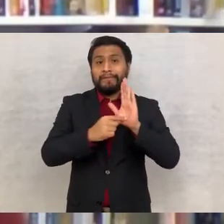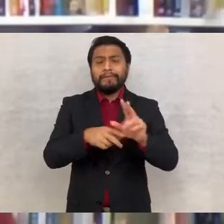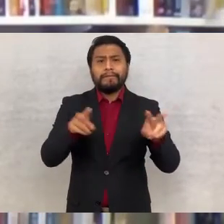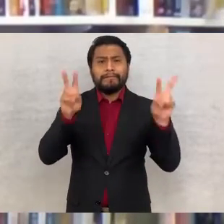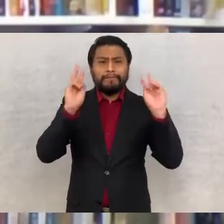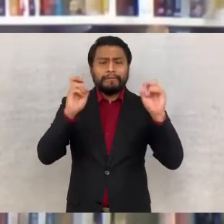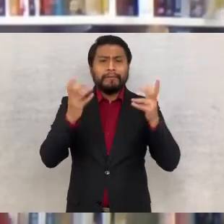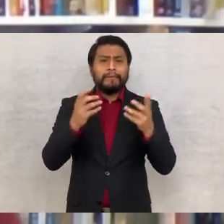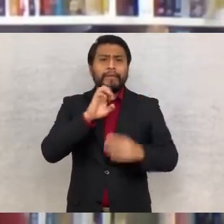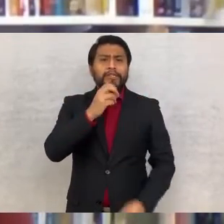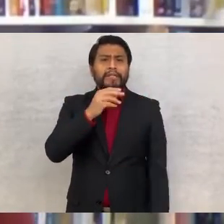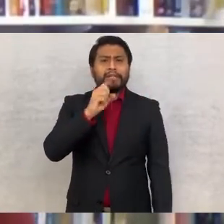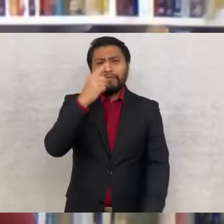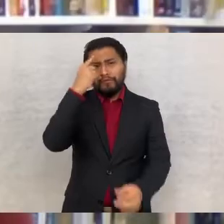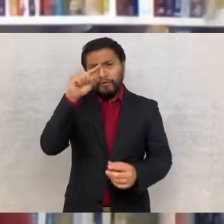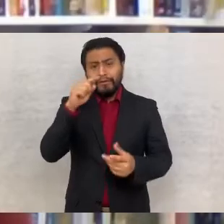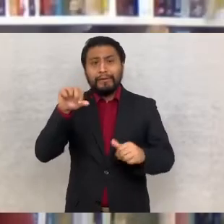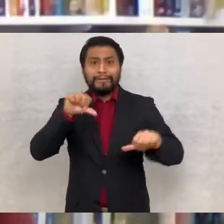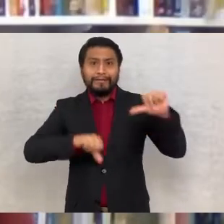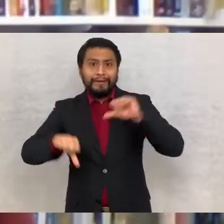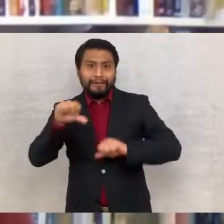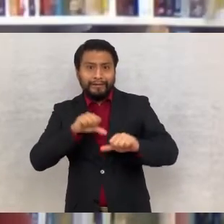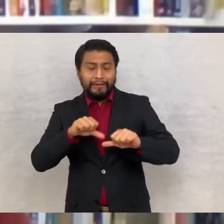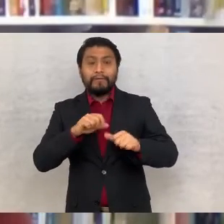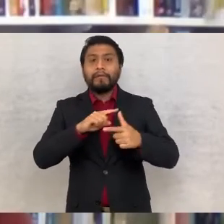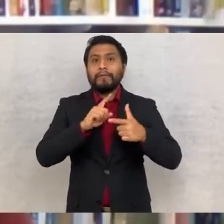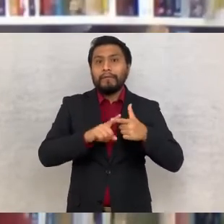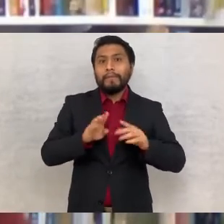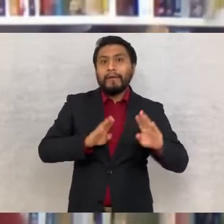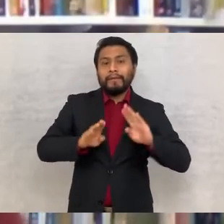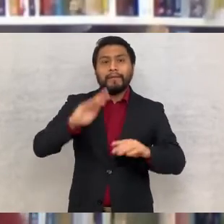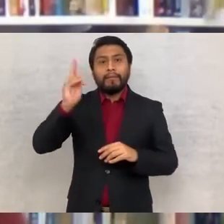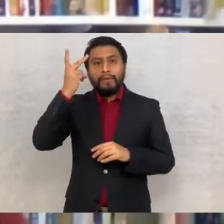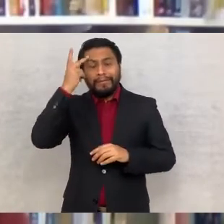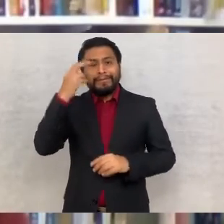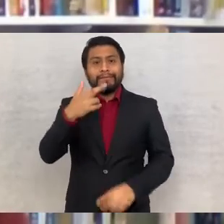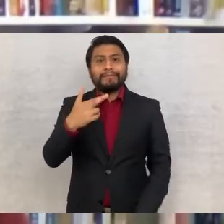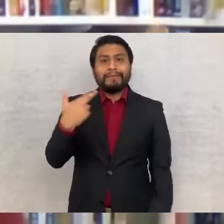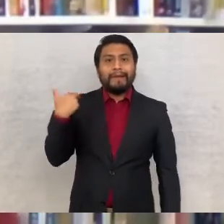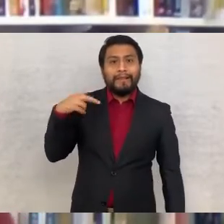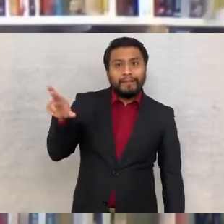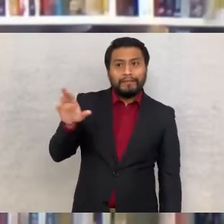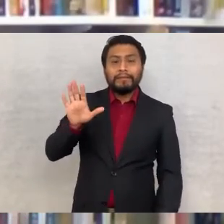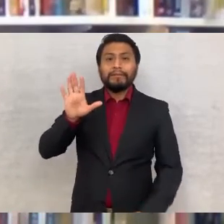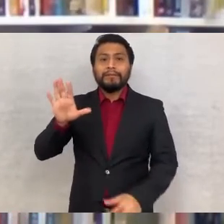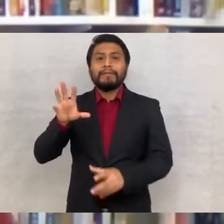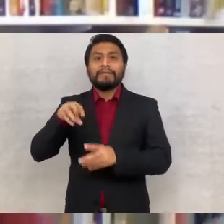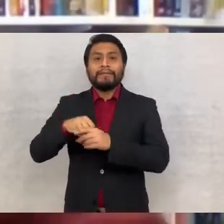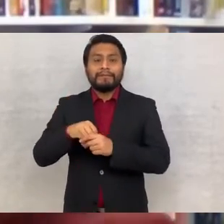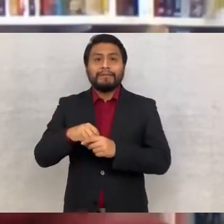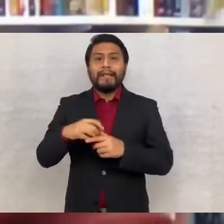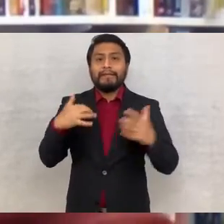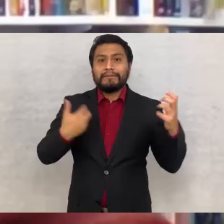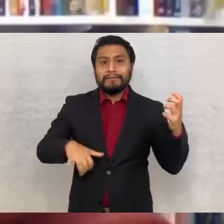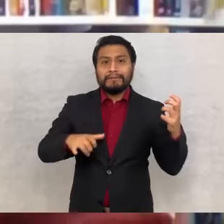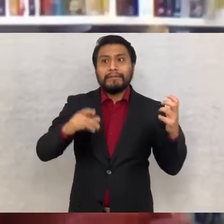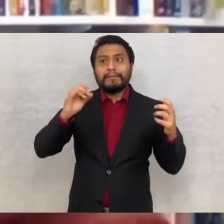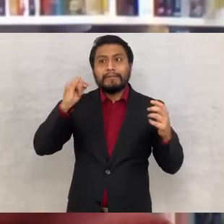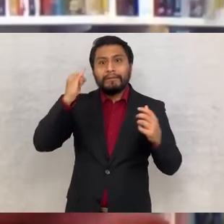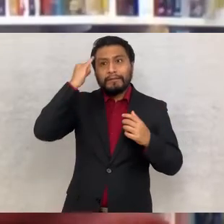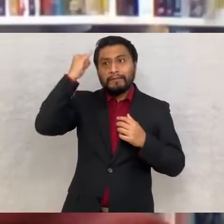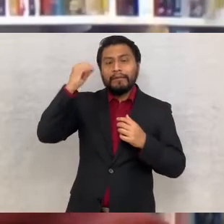My presentation is entitled, What is Eugenics for? Scientific Culture, Ideology, Politics, and Religion in Argentine